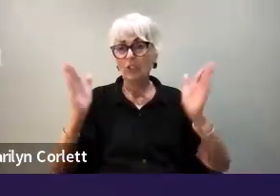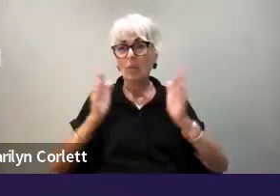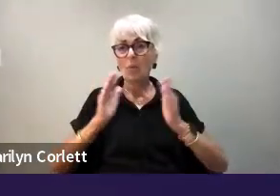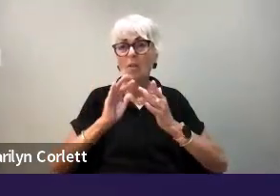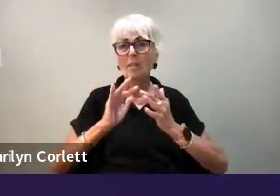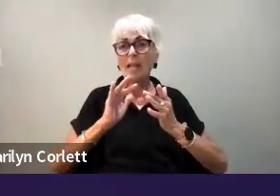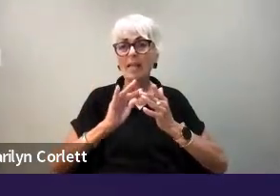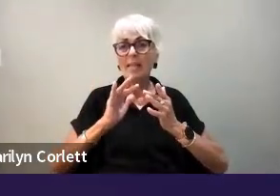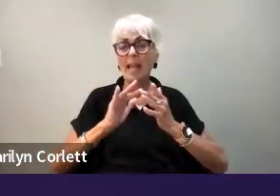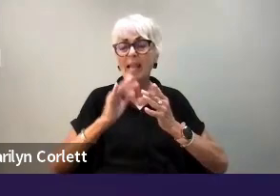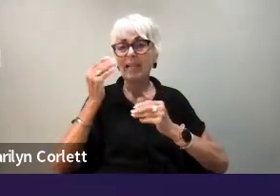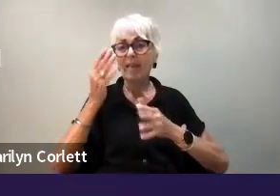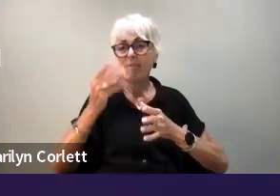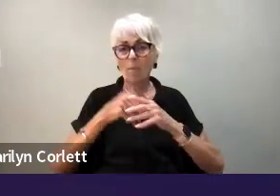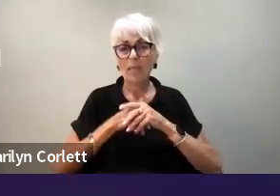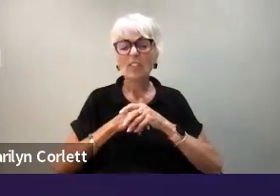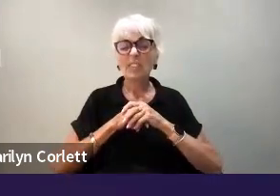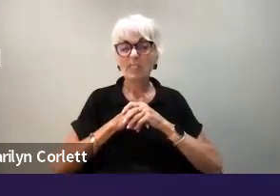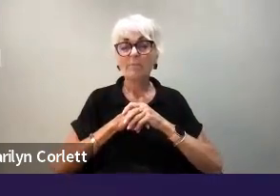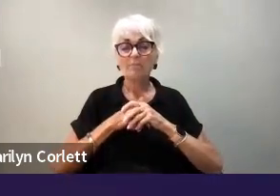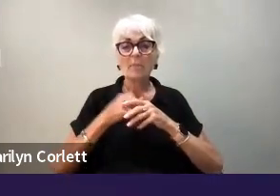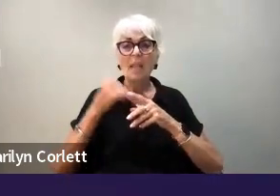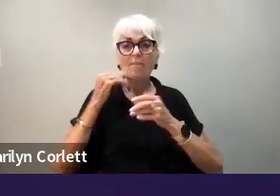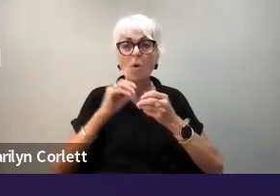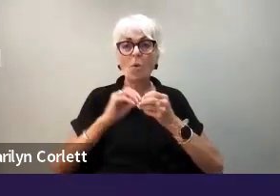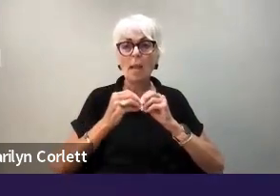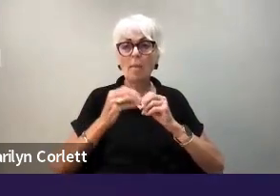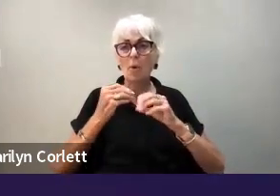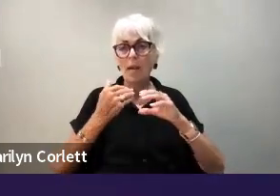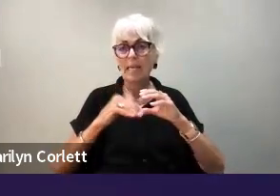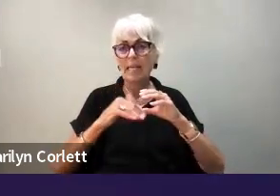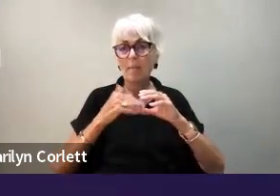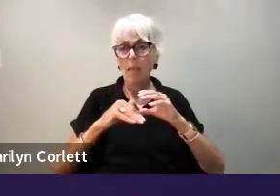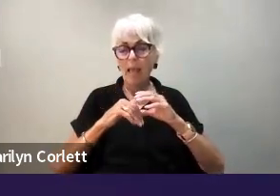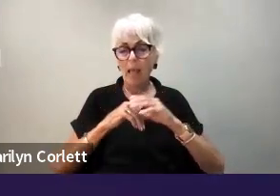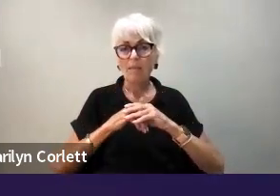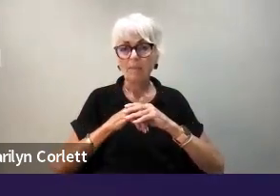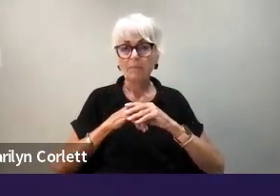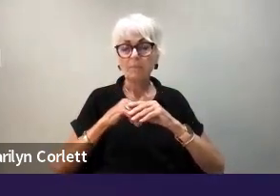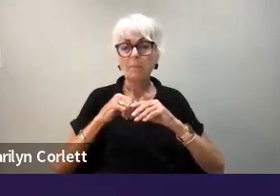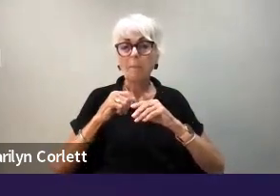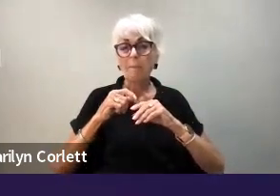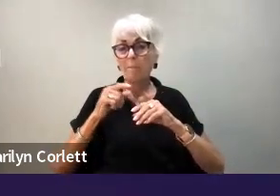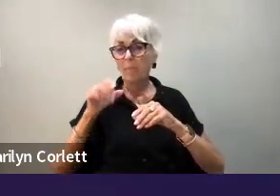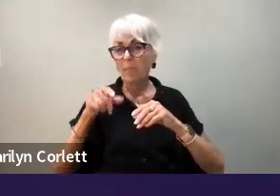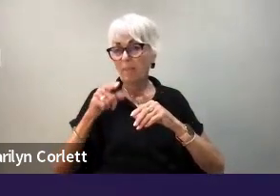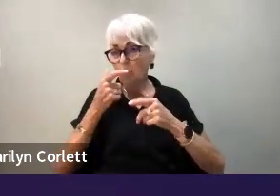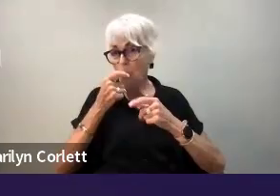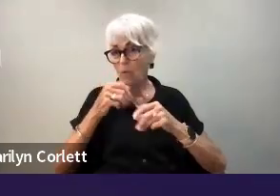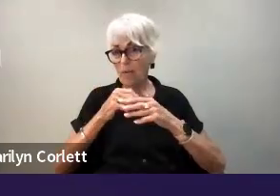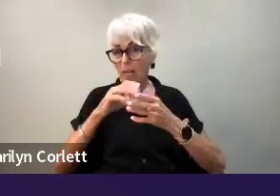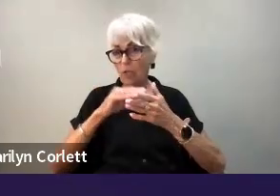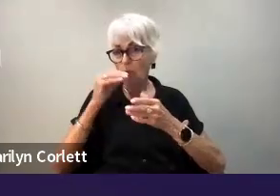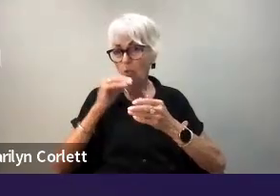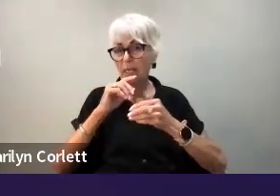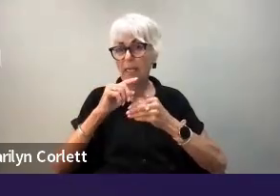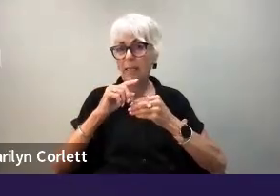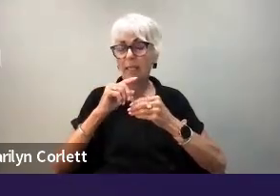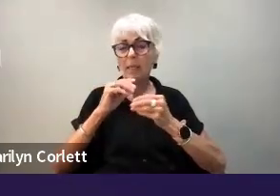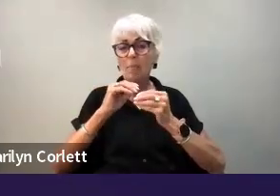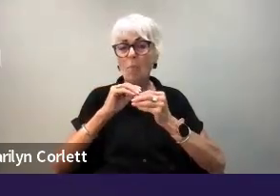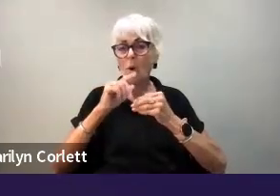information, our phone number and email. If you're interested in learning about more of